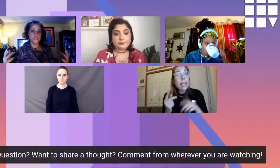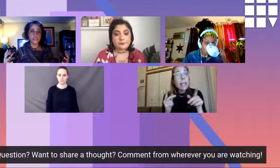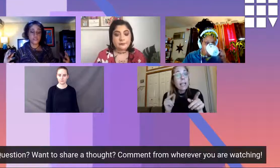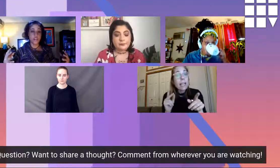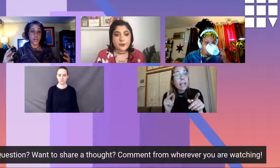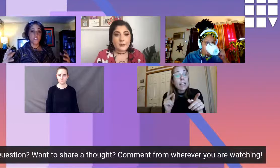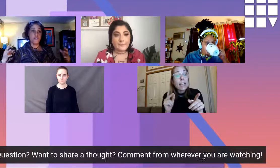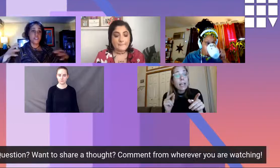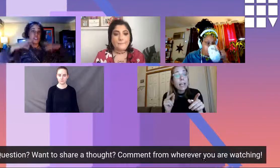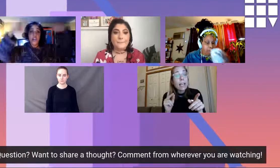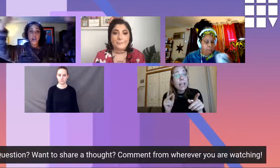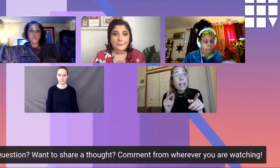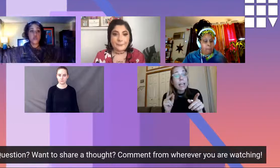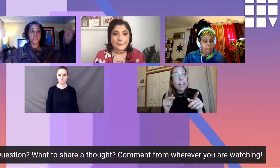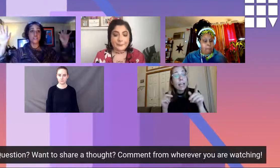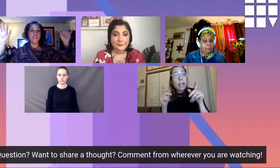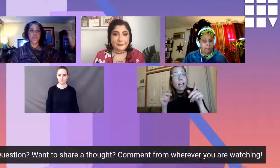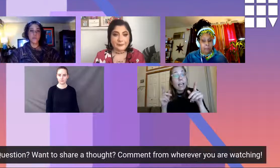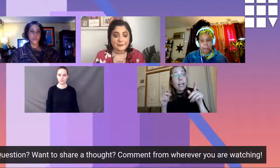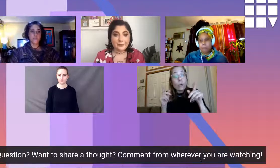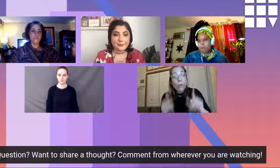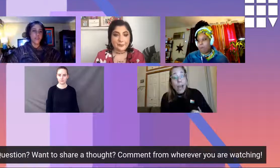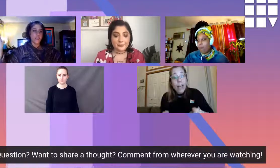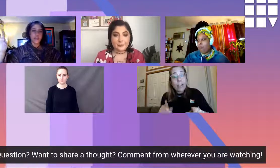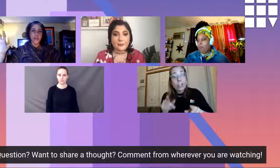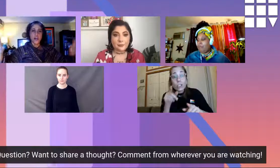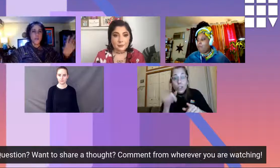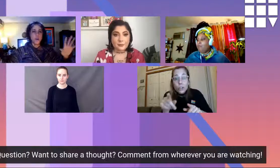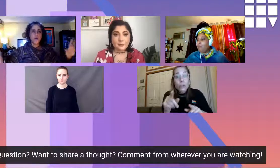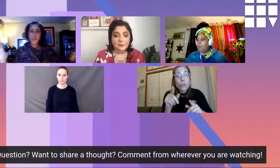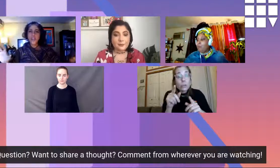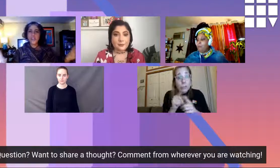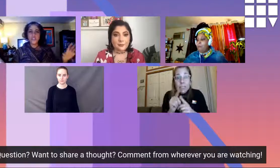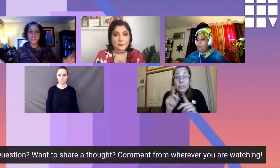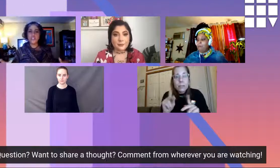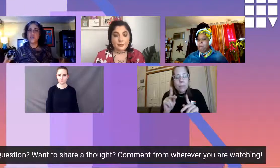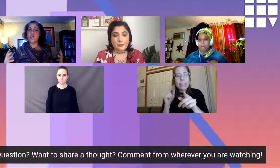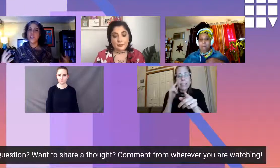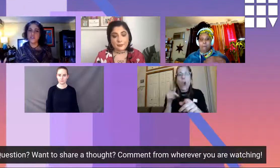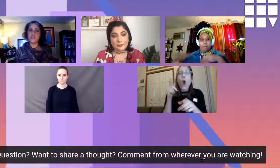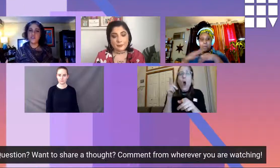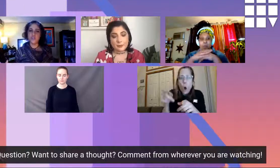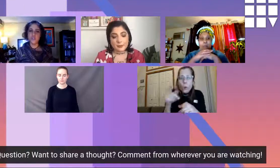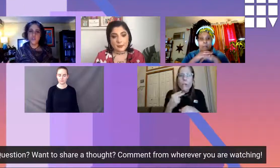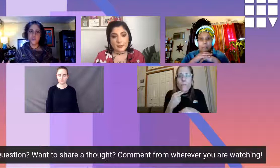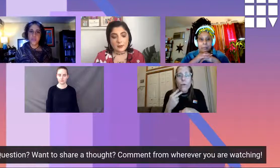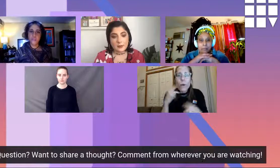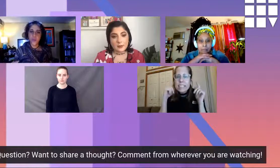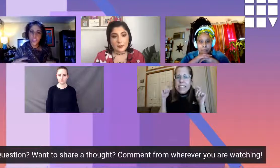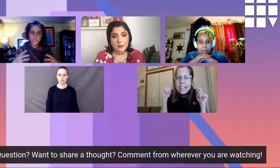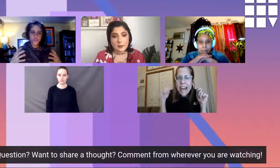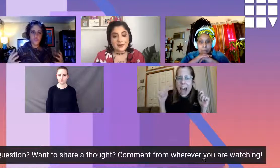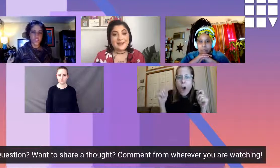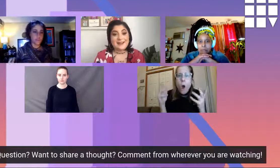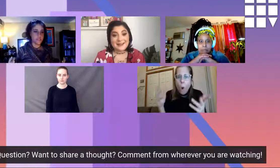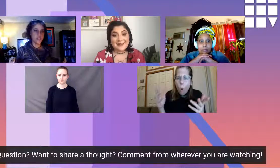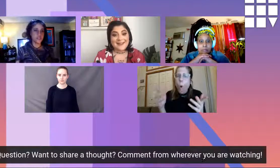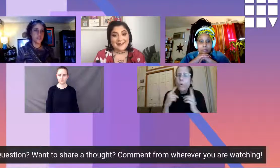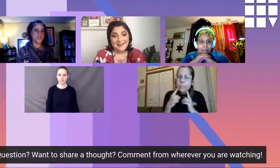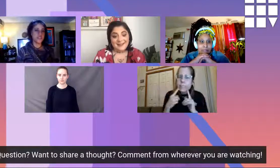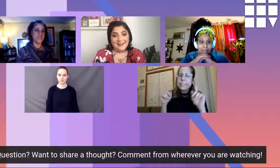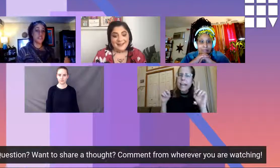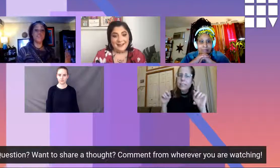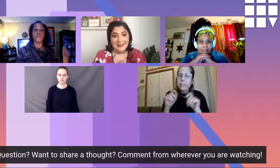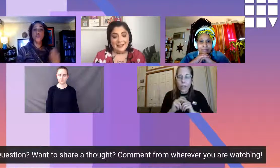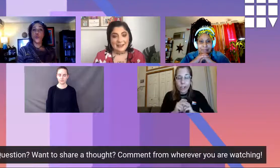the success of this loud voice that's happening. Where is there, or has there been pushback? So as you've claimed and stepped